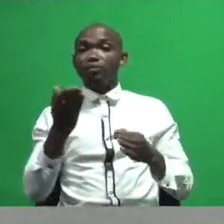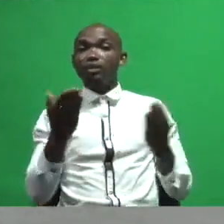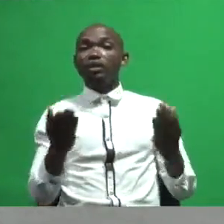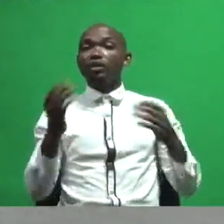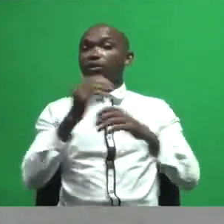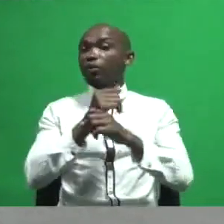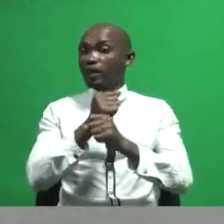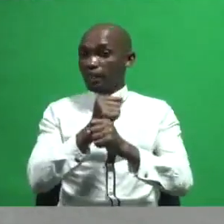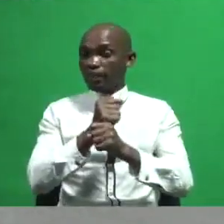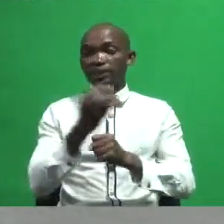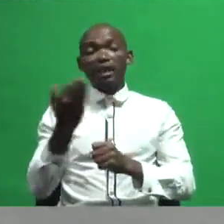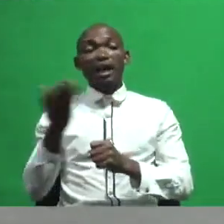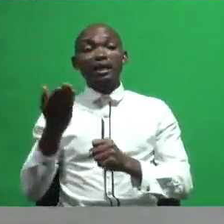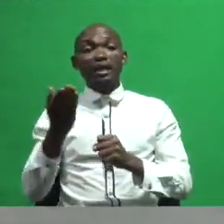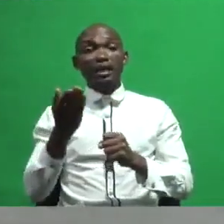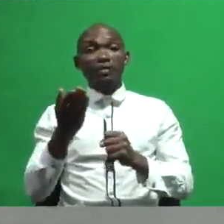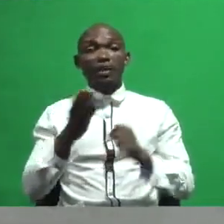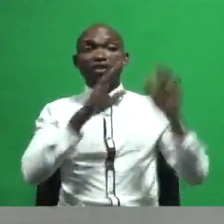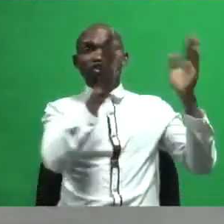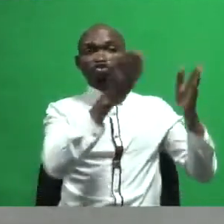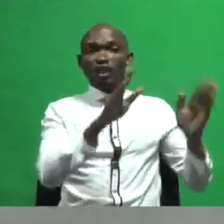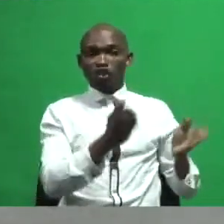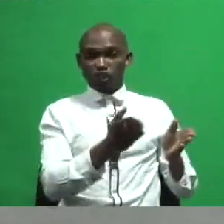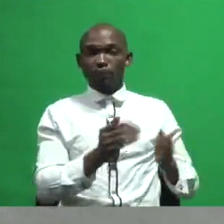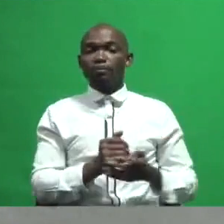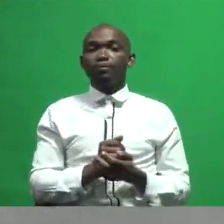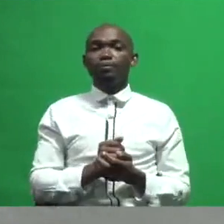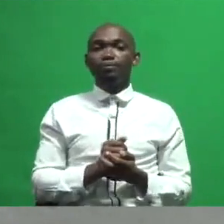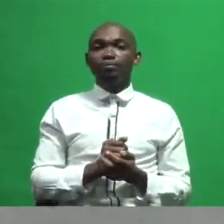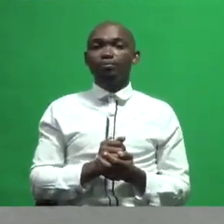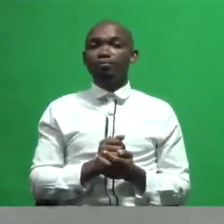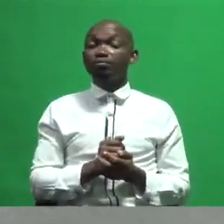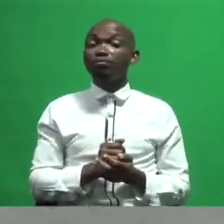attach somewhere so as to have another new structure?